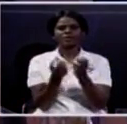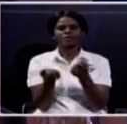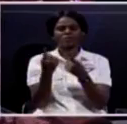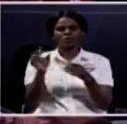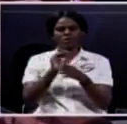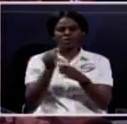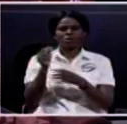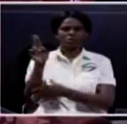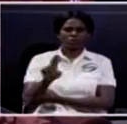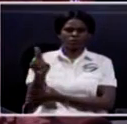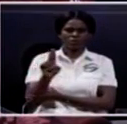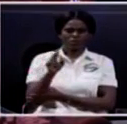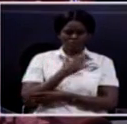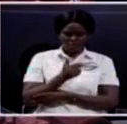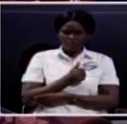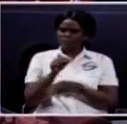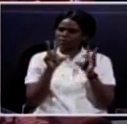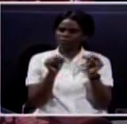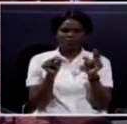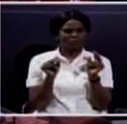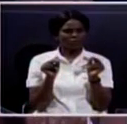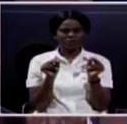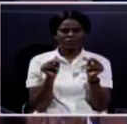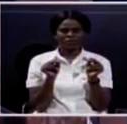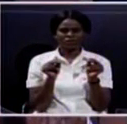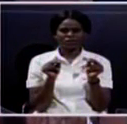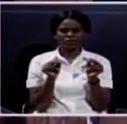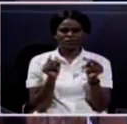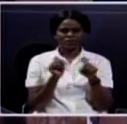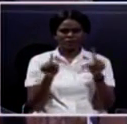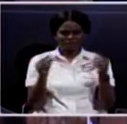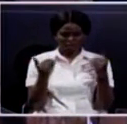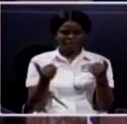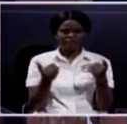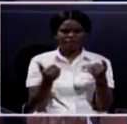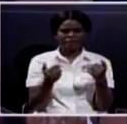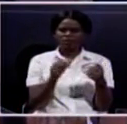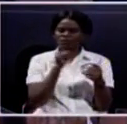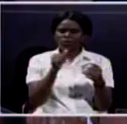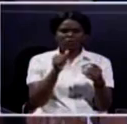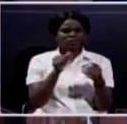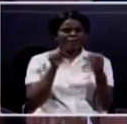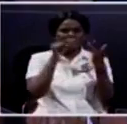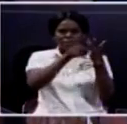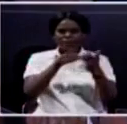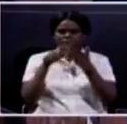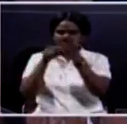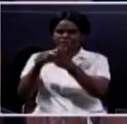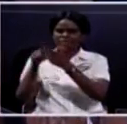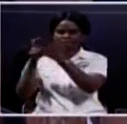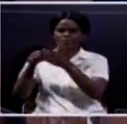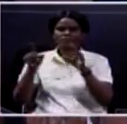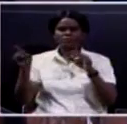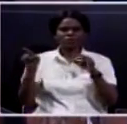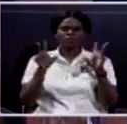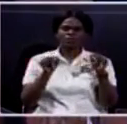on. No. I don't want to implicate my friends. But we can. It's not implicating. We can cut. You did a survey to